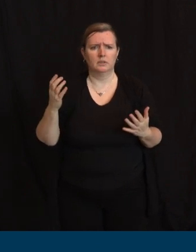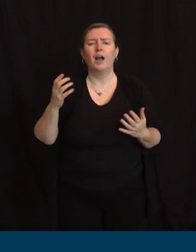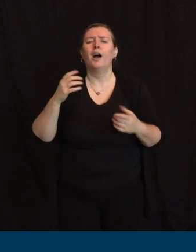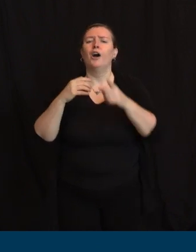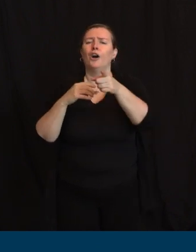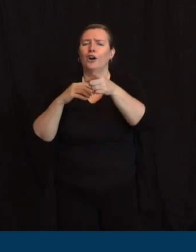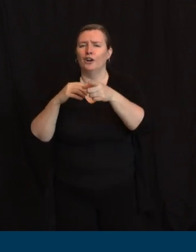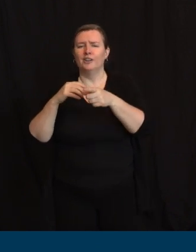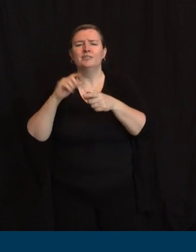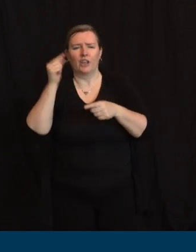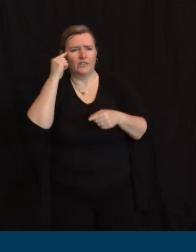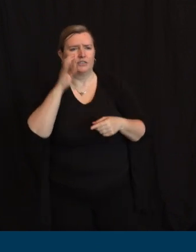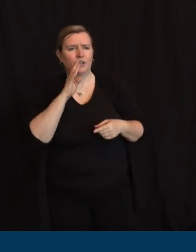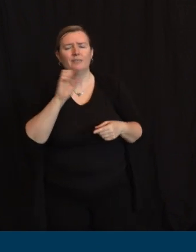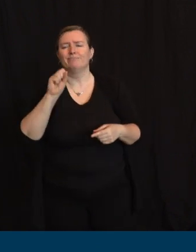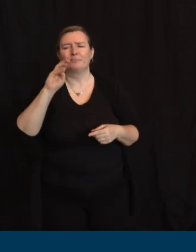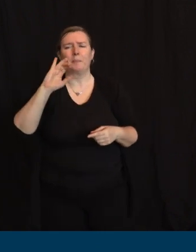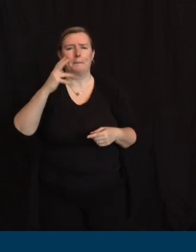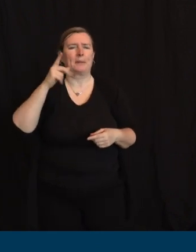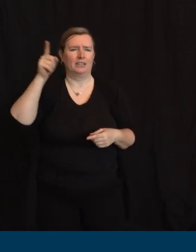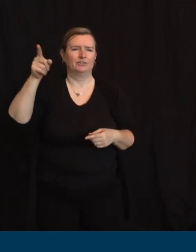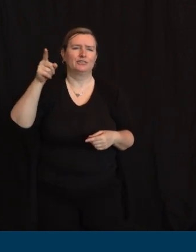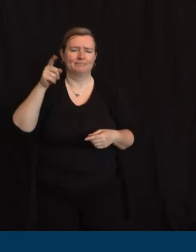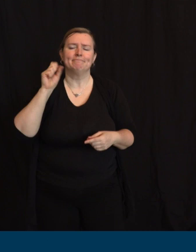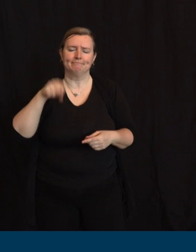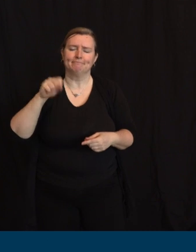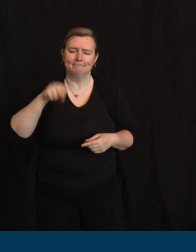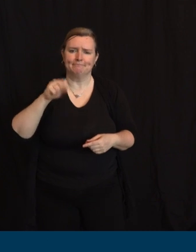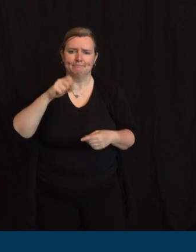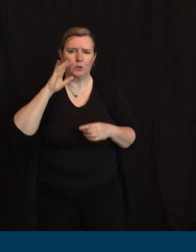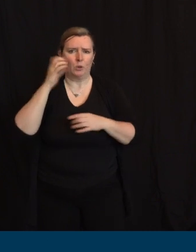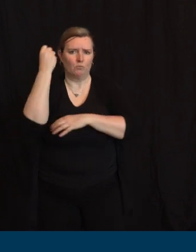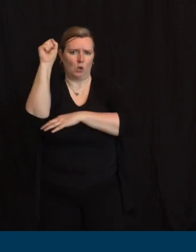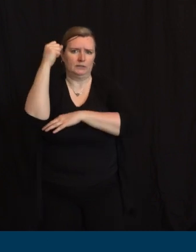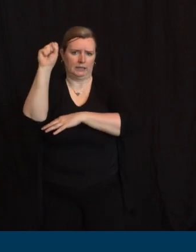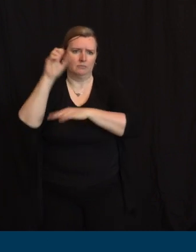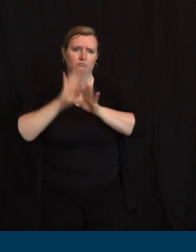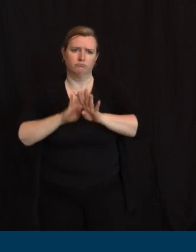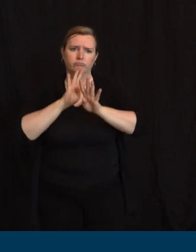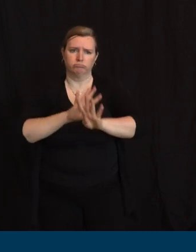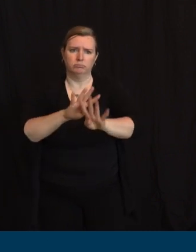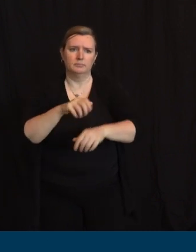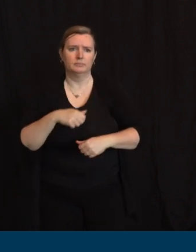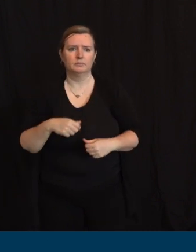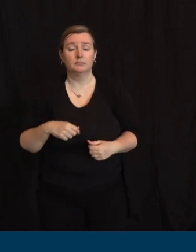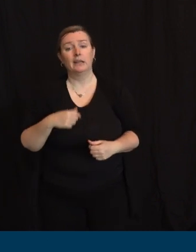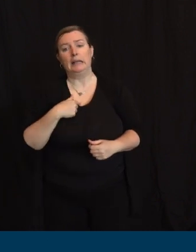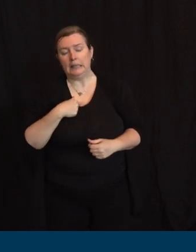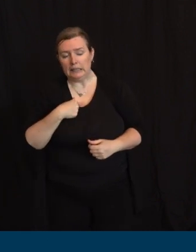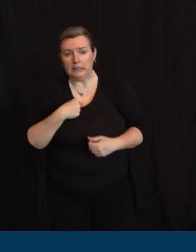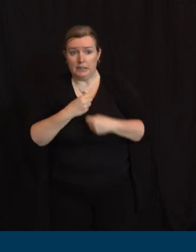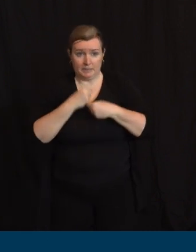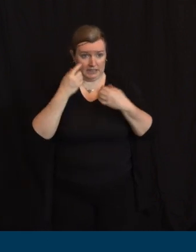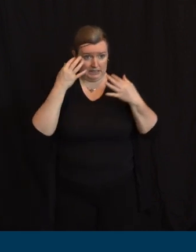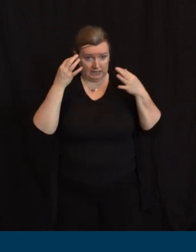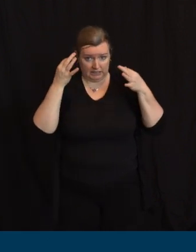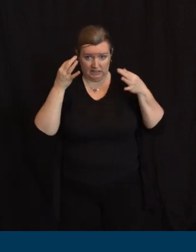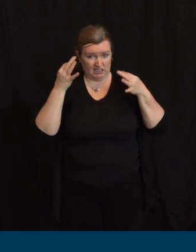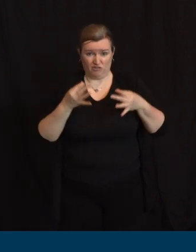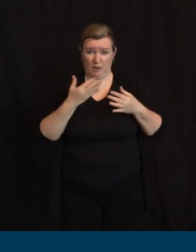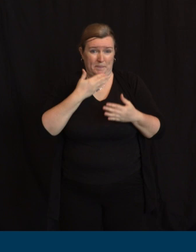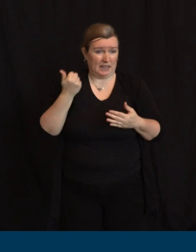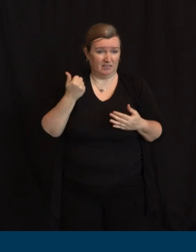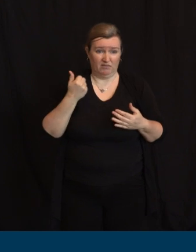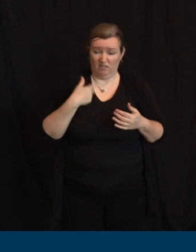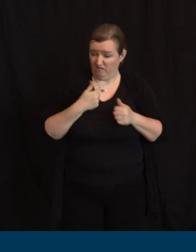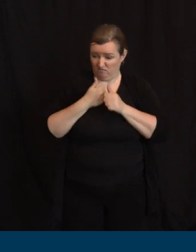from the bottom of my heart, we are making decisions as best we can based on fact, data, science. We